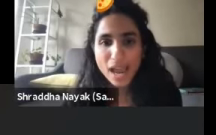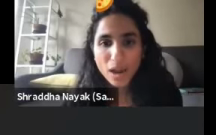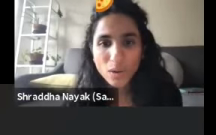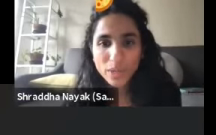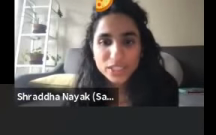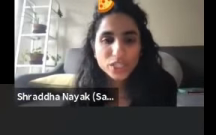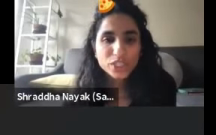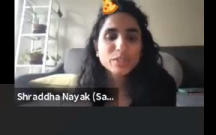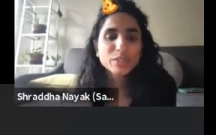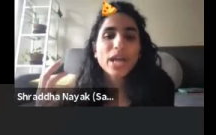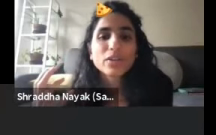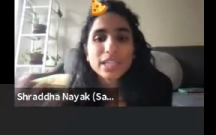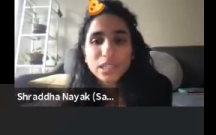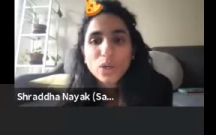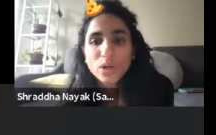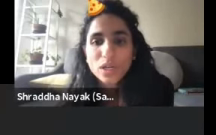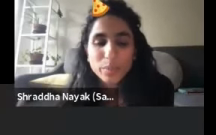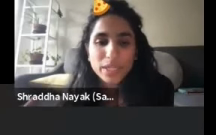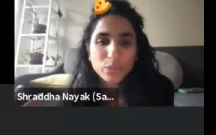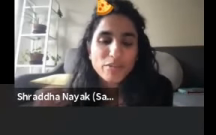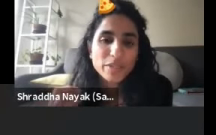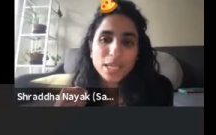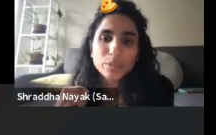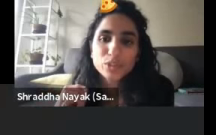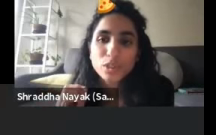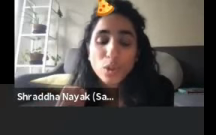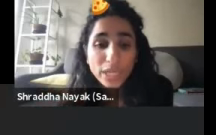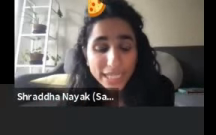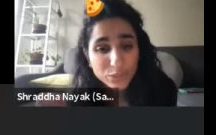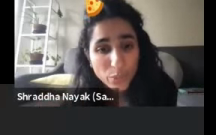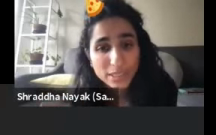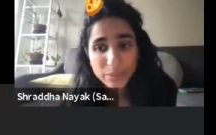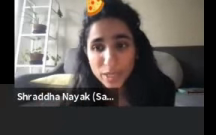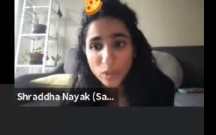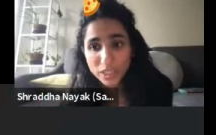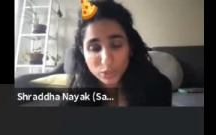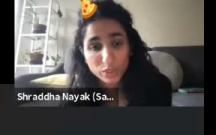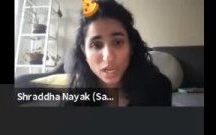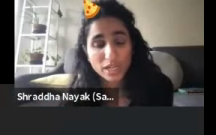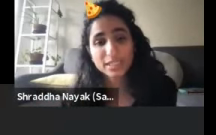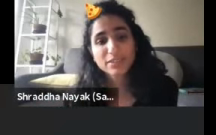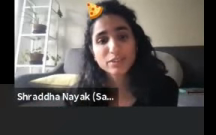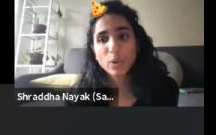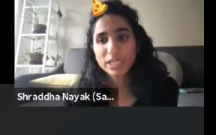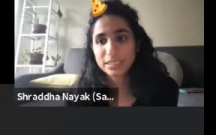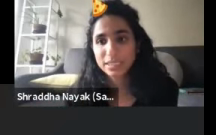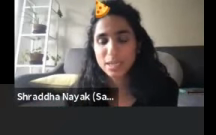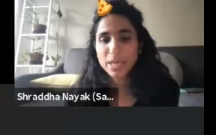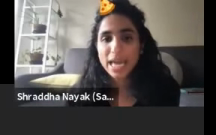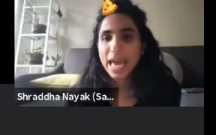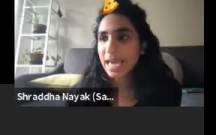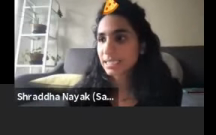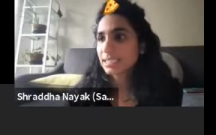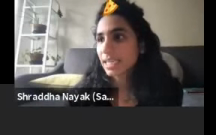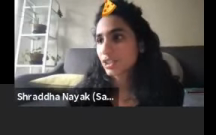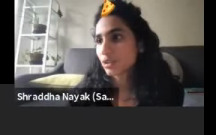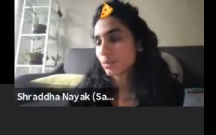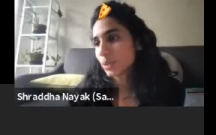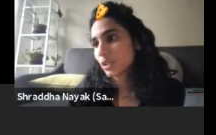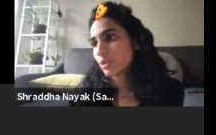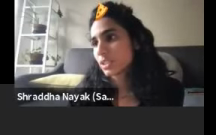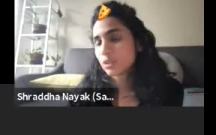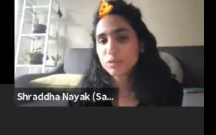And now it's not just about how they look, but we have been able to locate where the biomolecules are at a given point in time. And in this